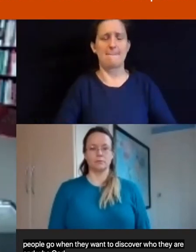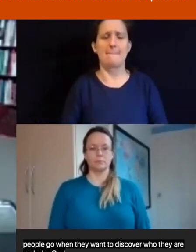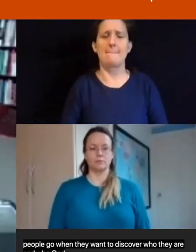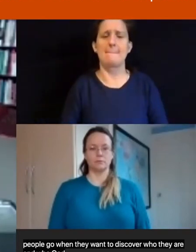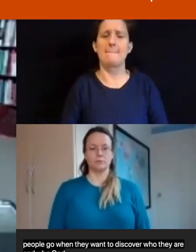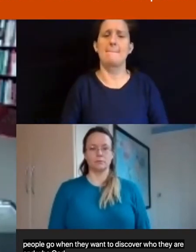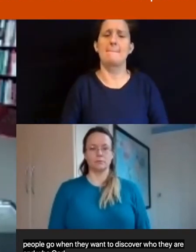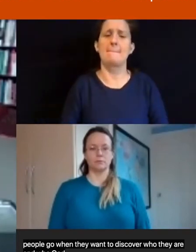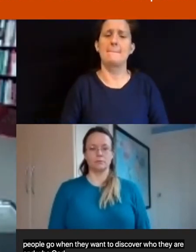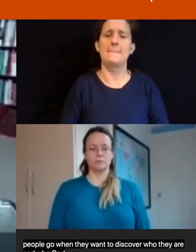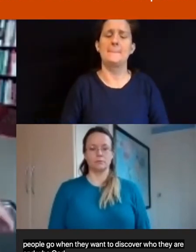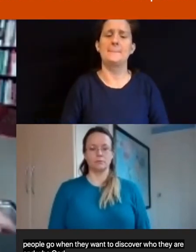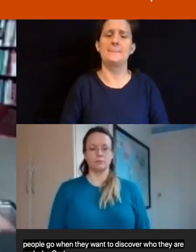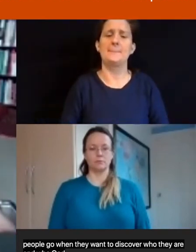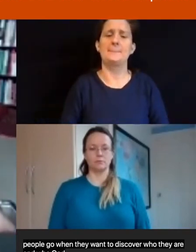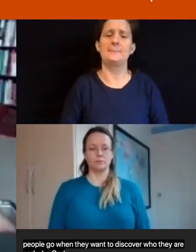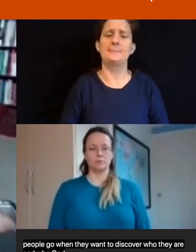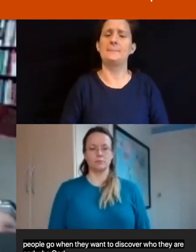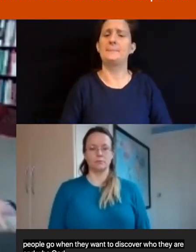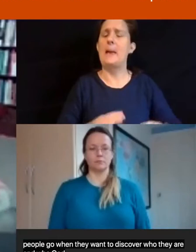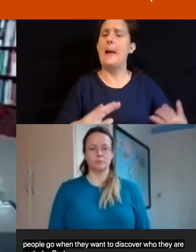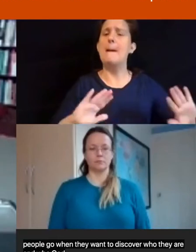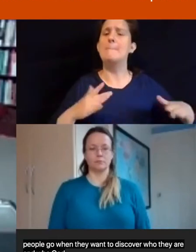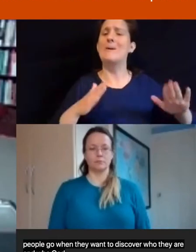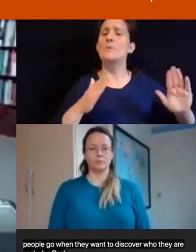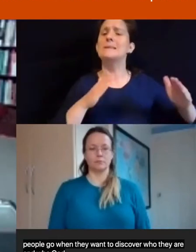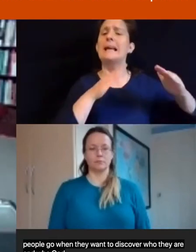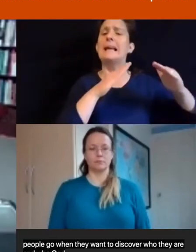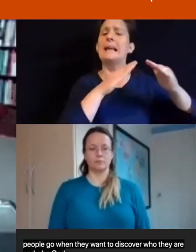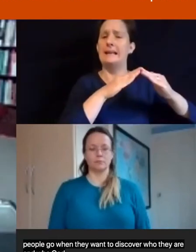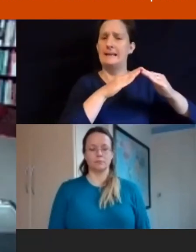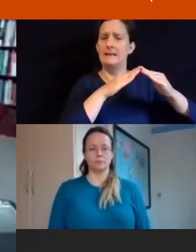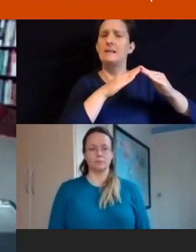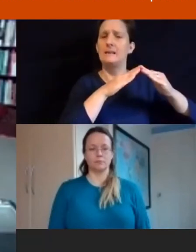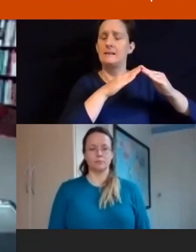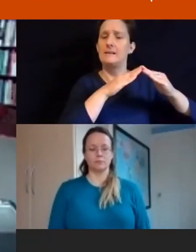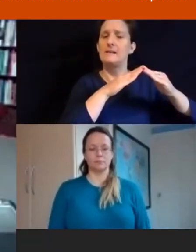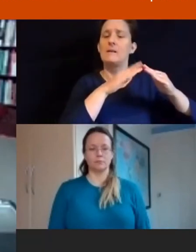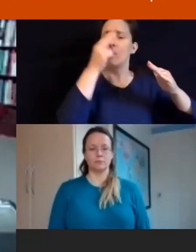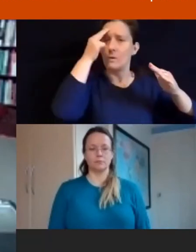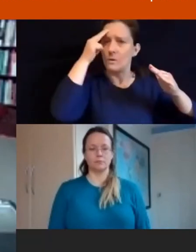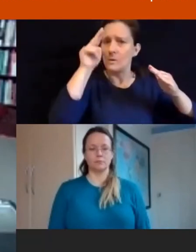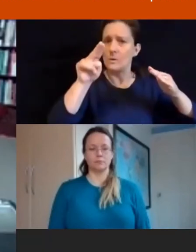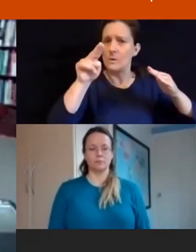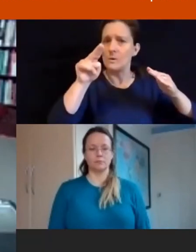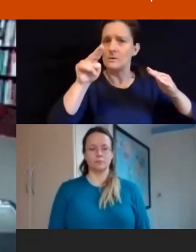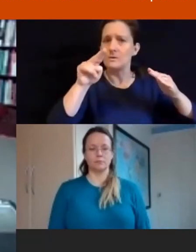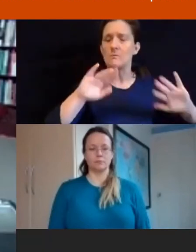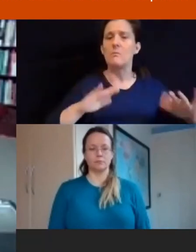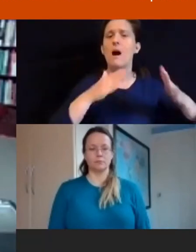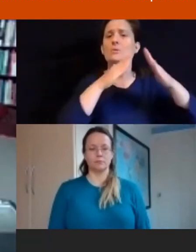there was a great mountain called the Mountain of